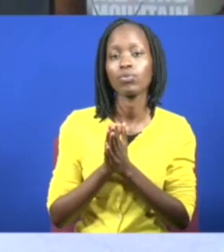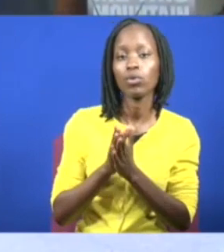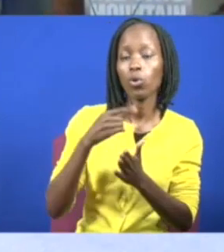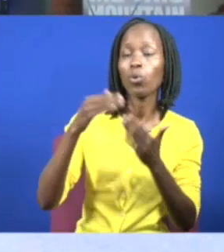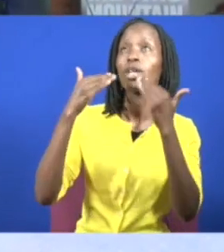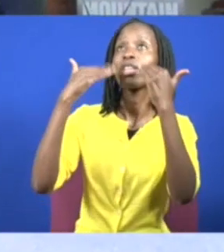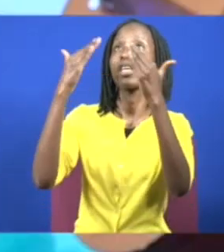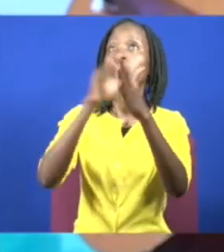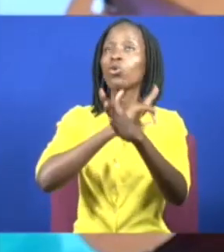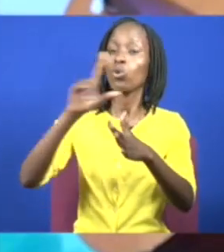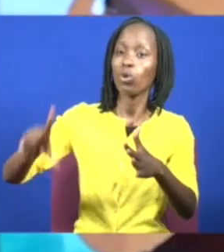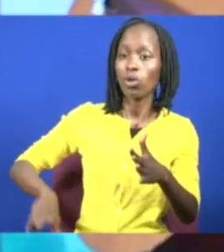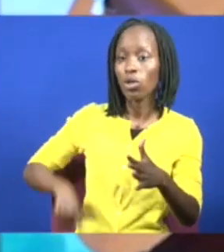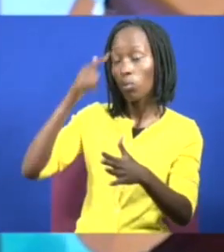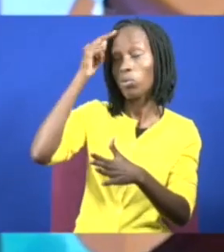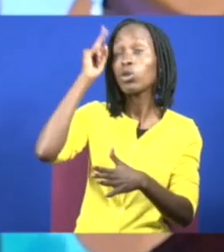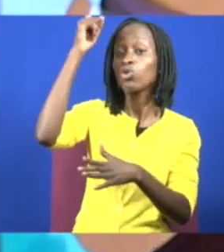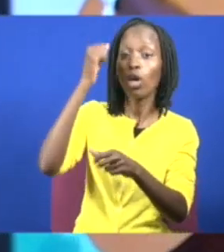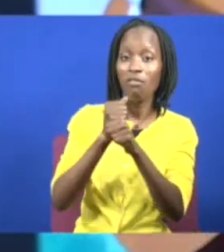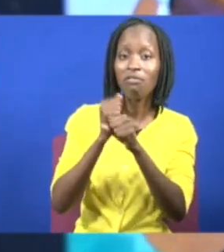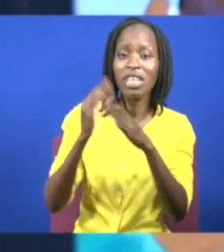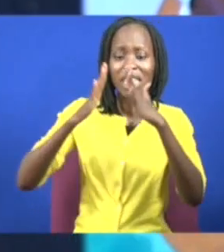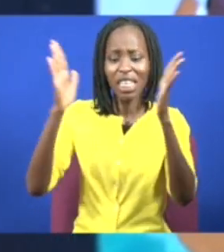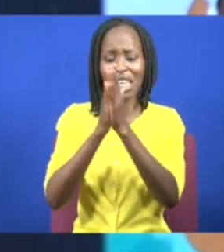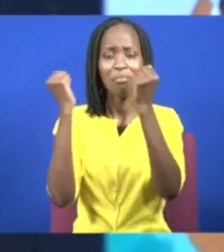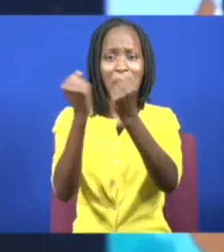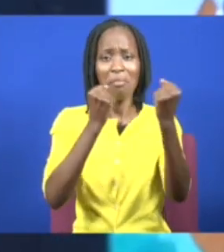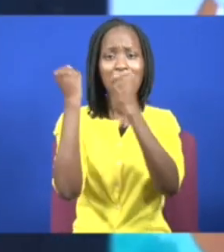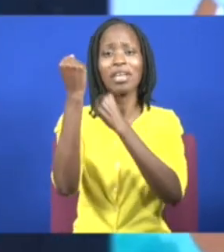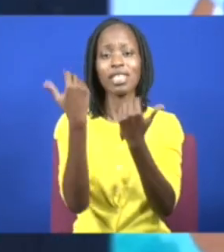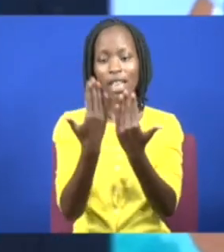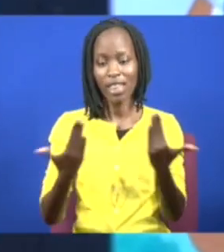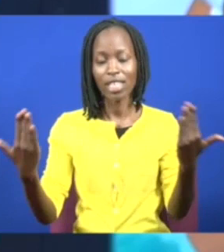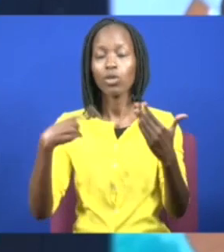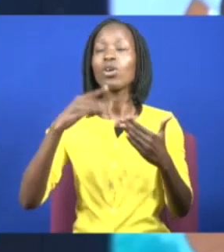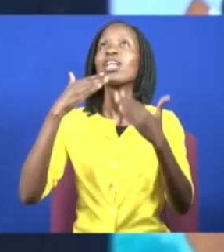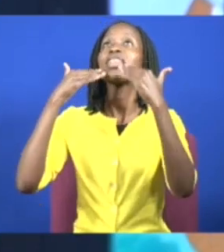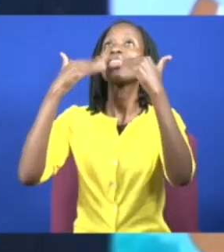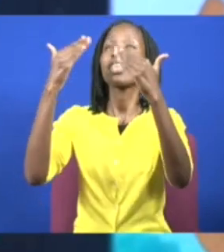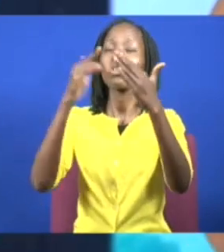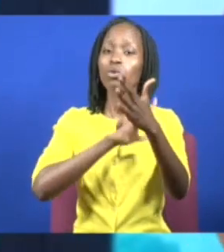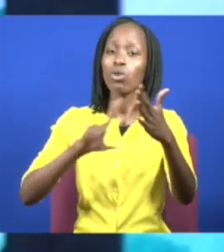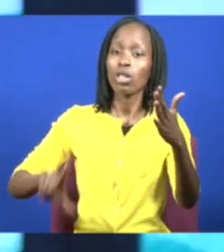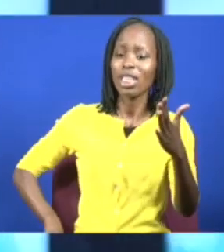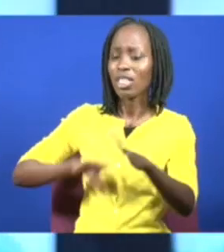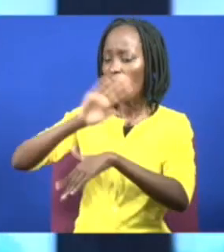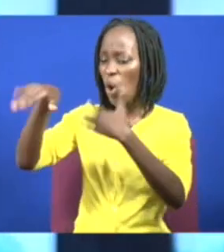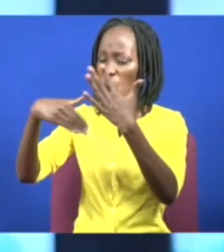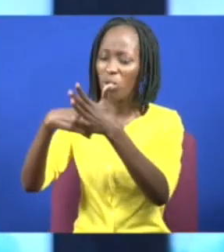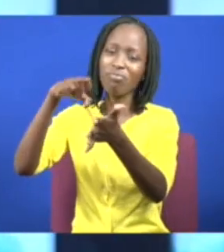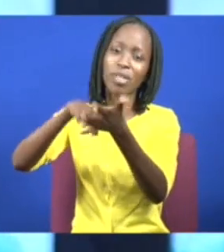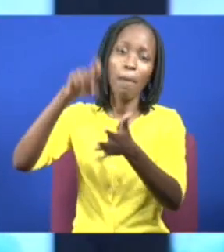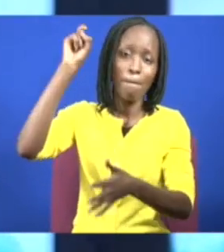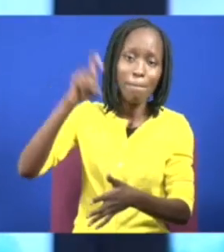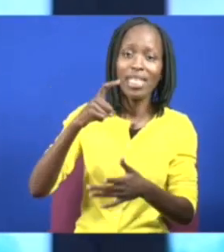We thank you, O Lord, for you have done great and mighty things, O God. We thank you that every knee will bow